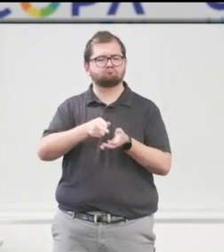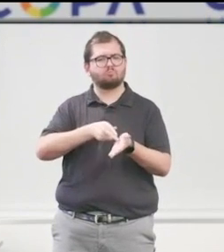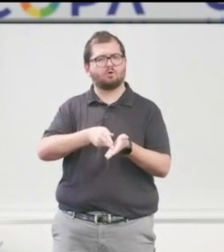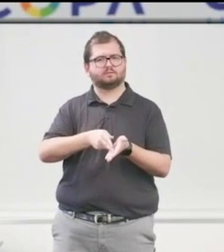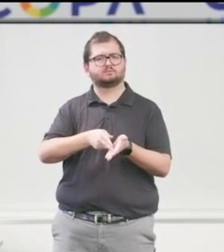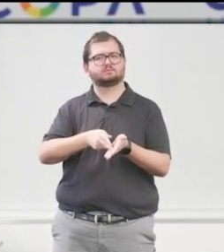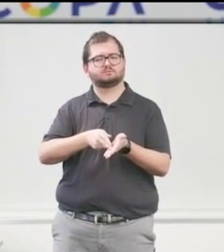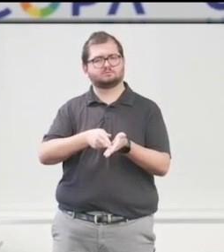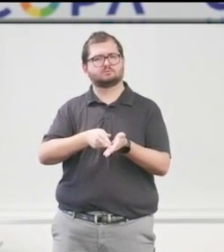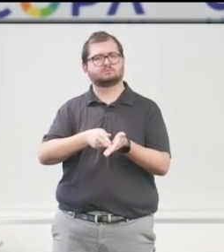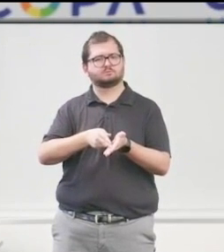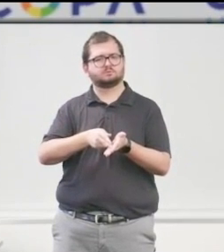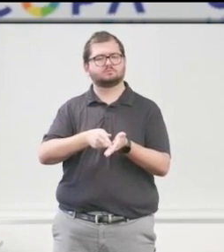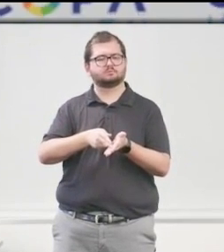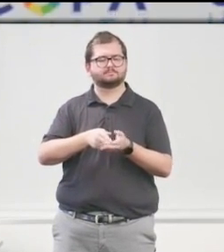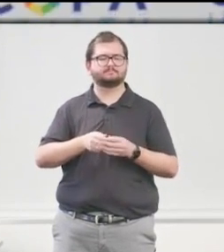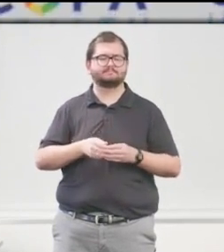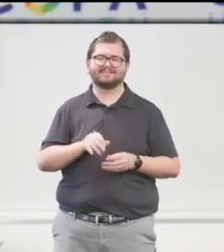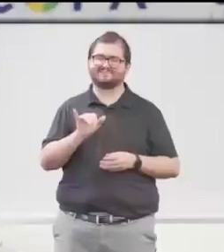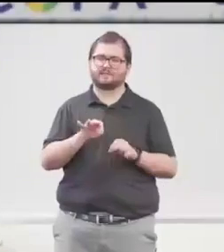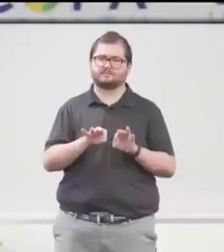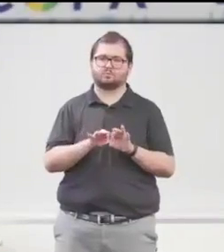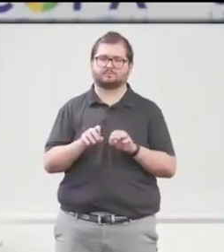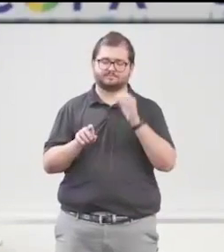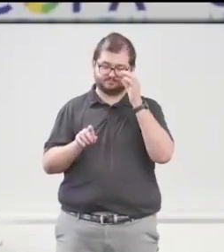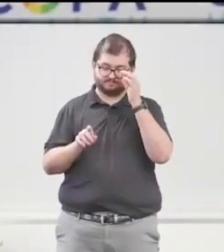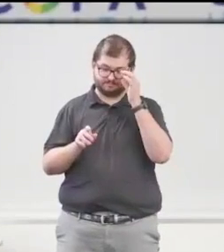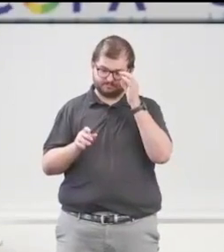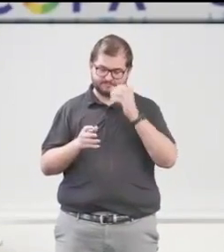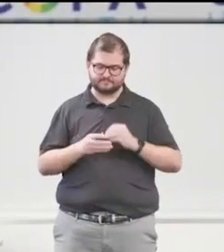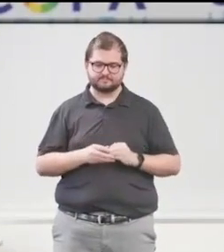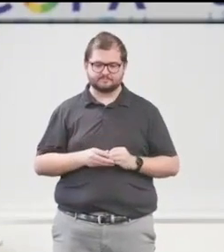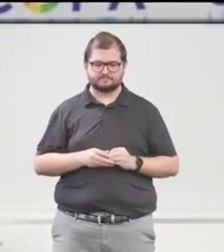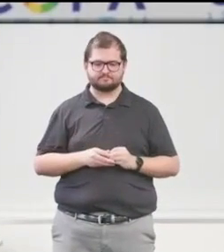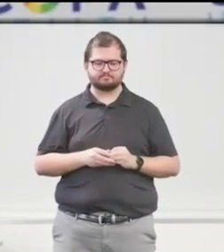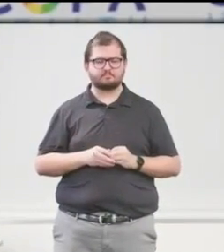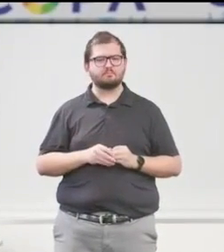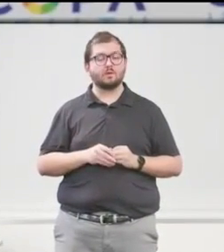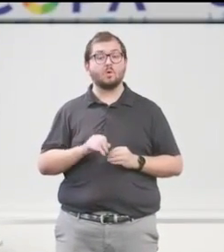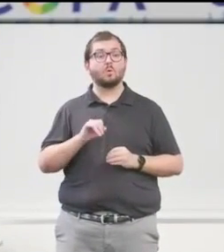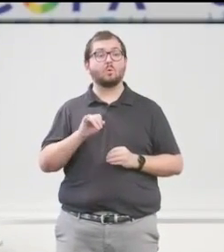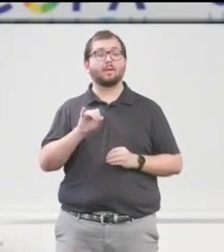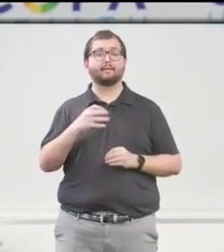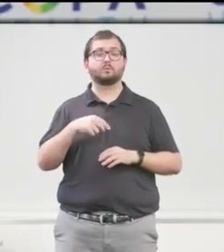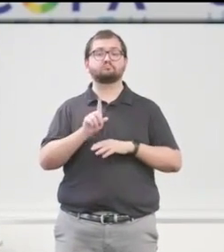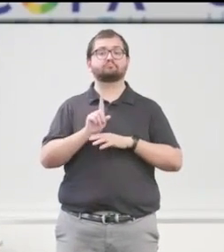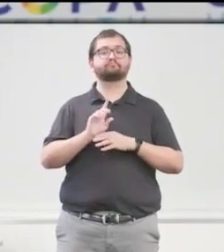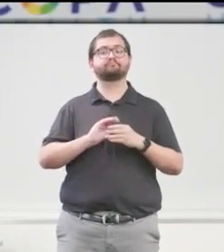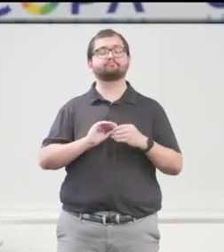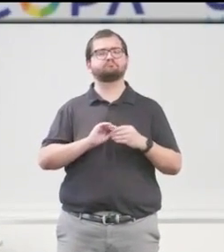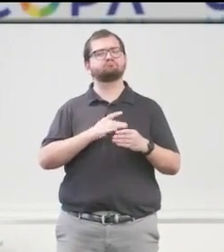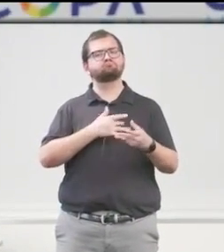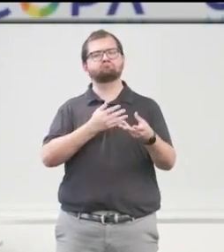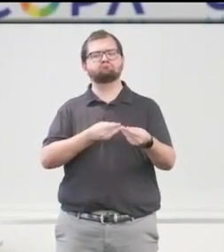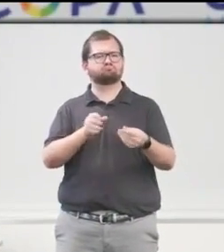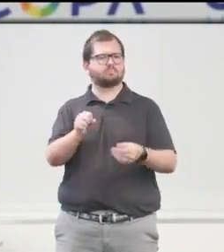thing, is that and I know, Mark, you do the same thing, right? Where there is compassion when we're speaking to the public, there is a sense